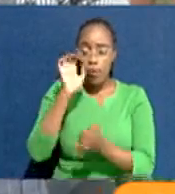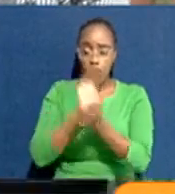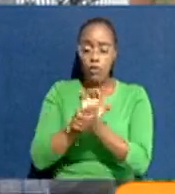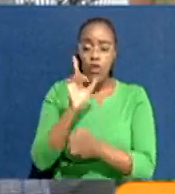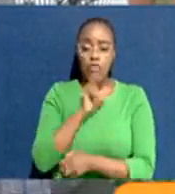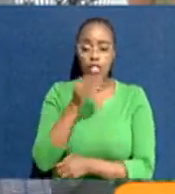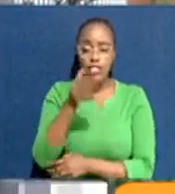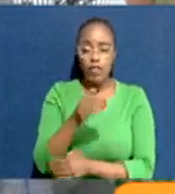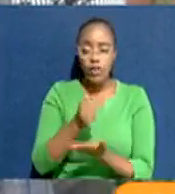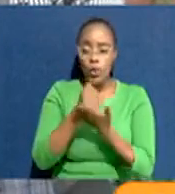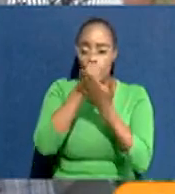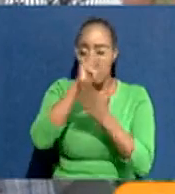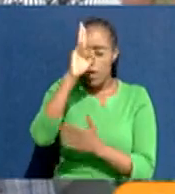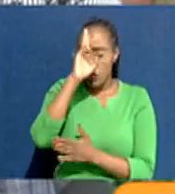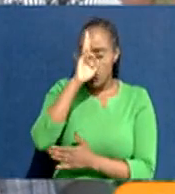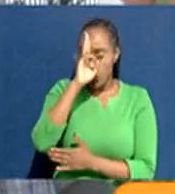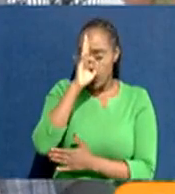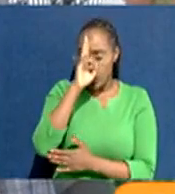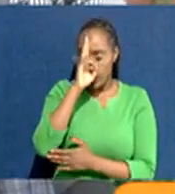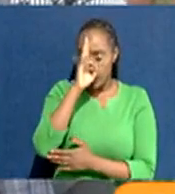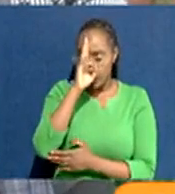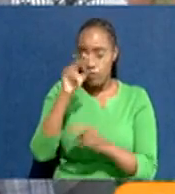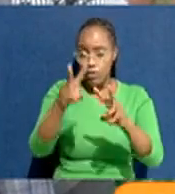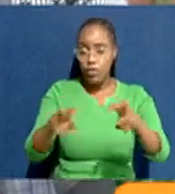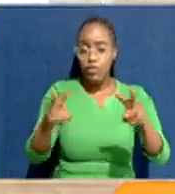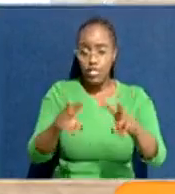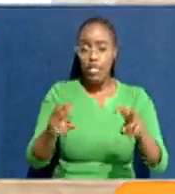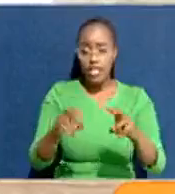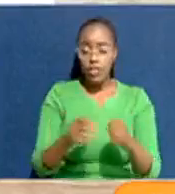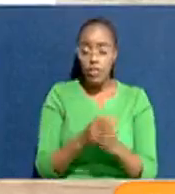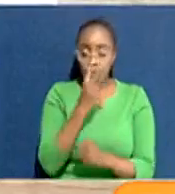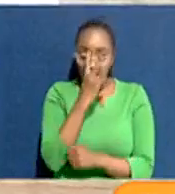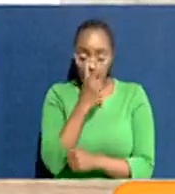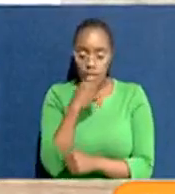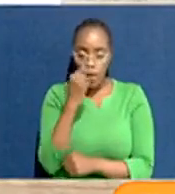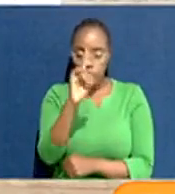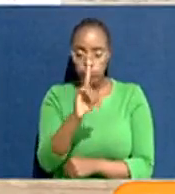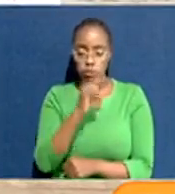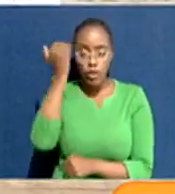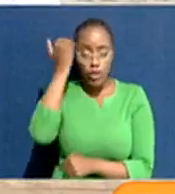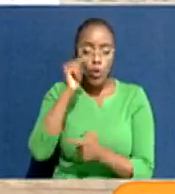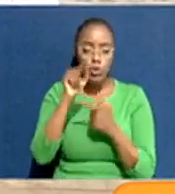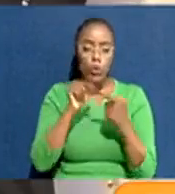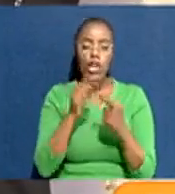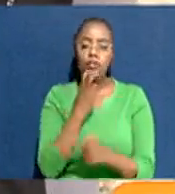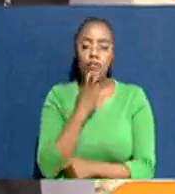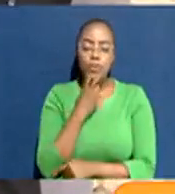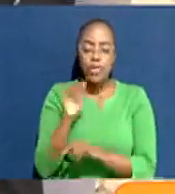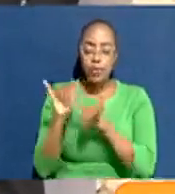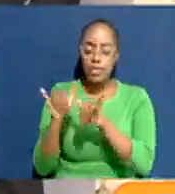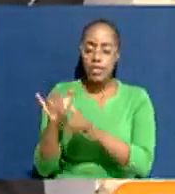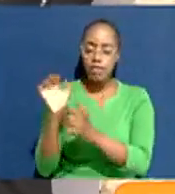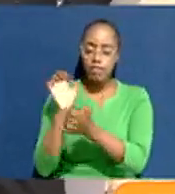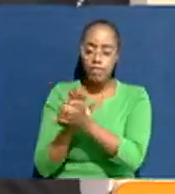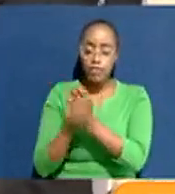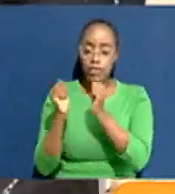now helping the police in the investigations. The suspects who appeared in court on Tuesday will remain in